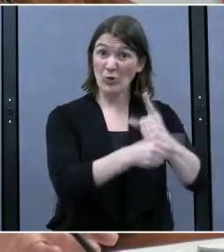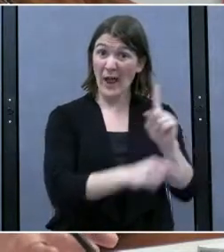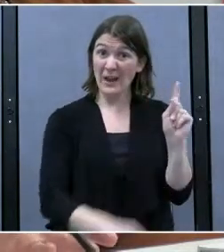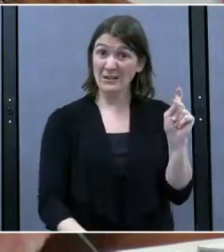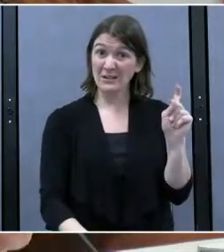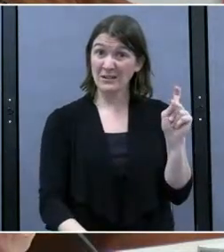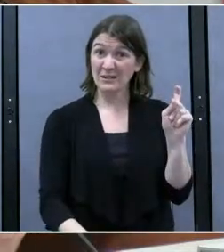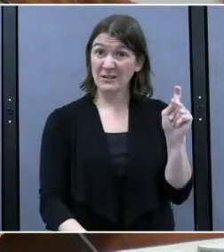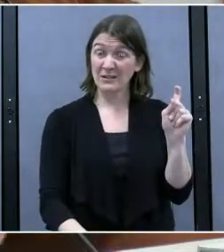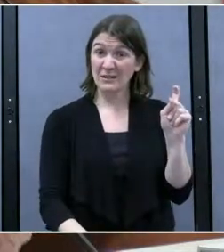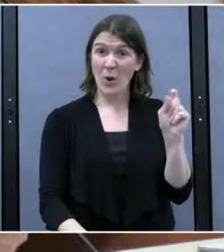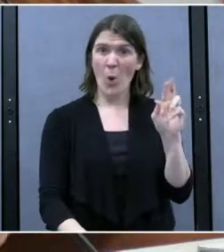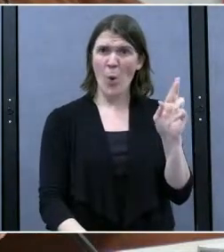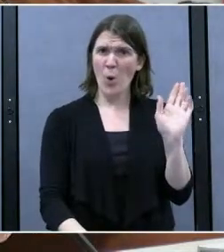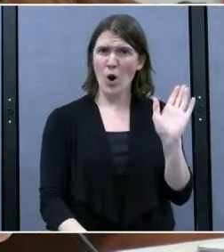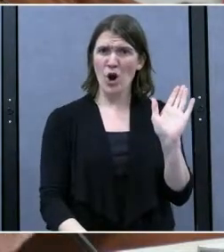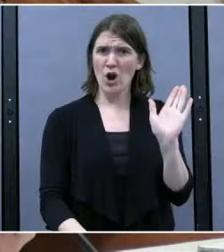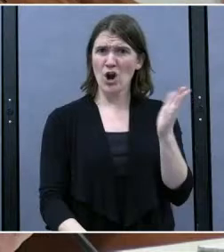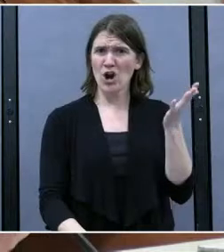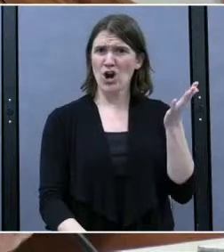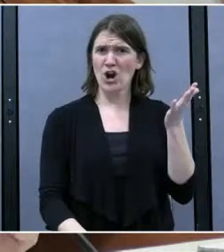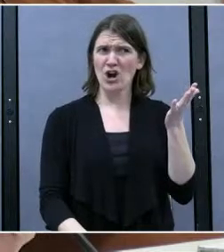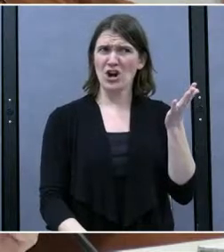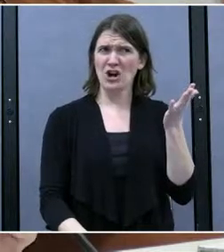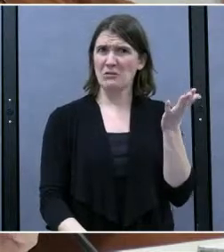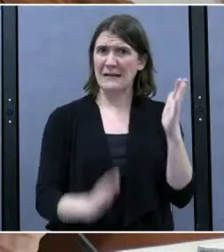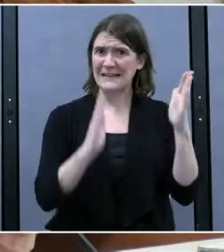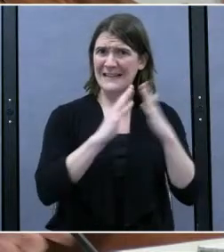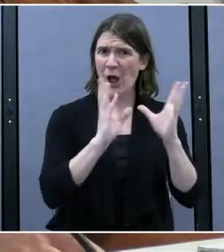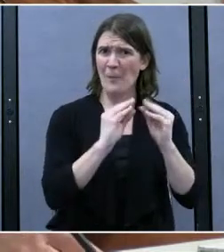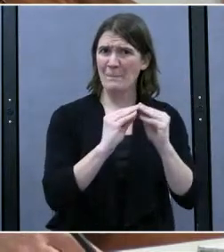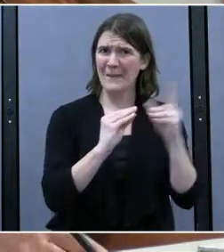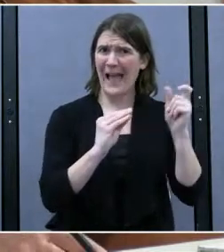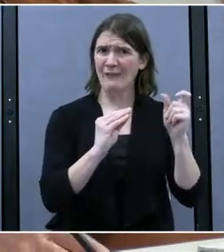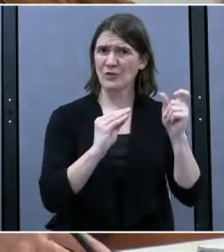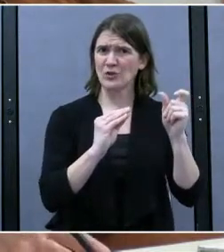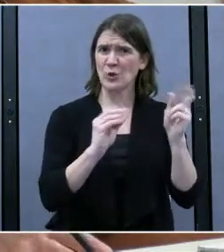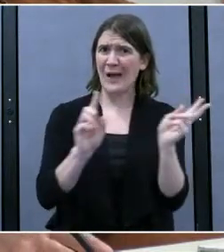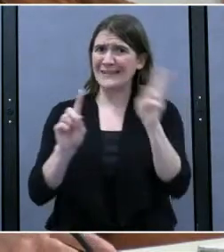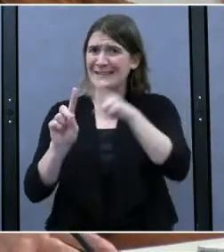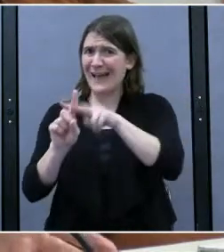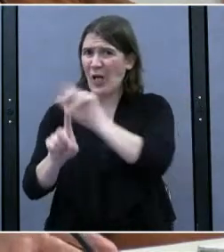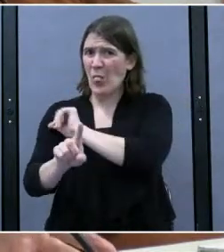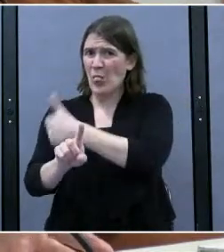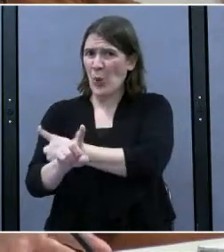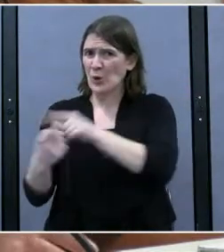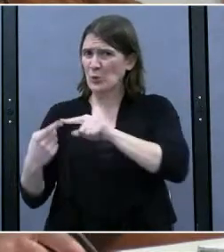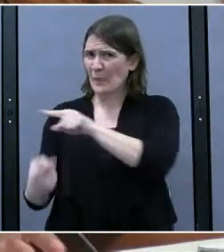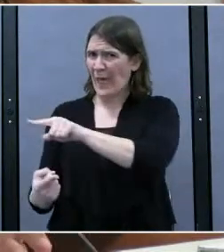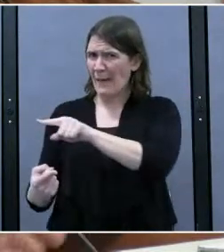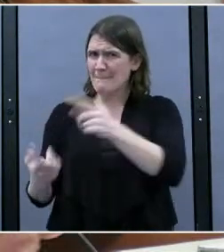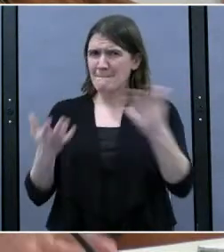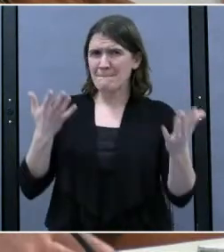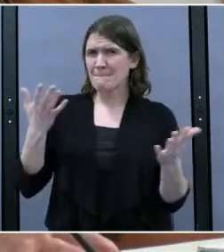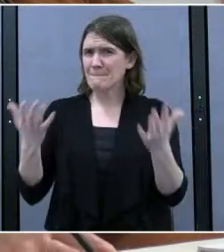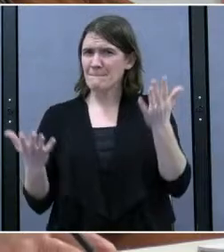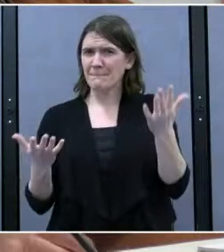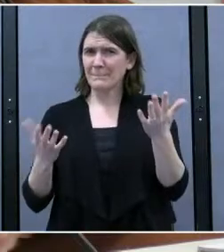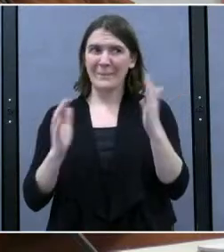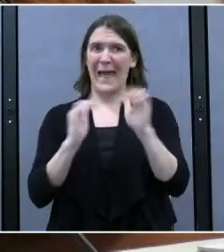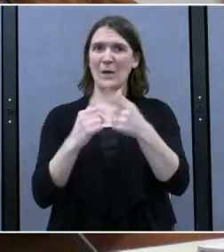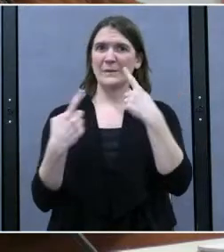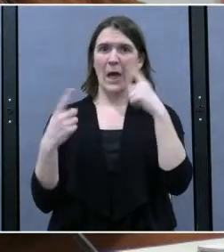the end? Or would there have to be some action by town meeting to delegate that authority in